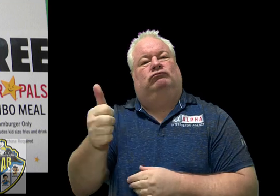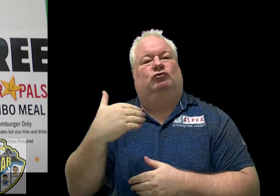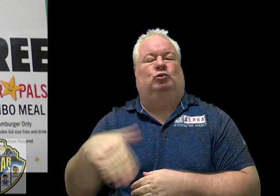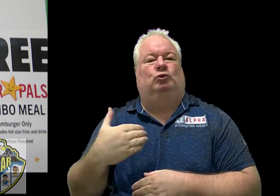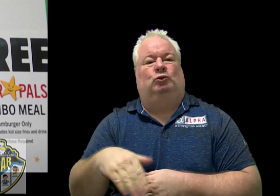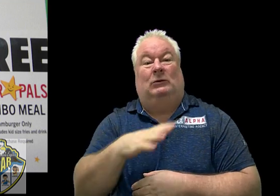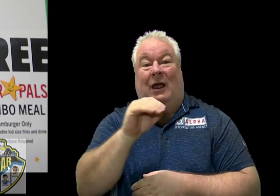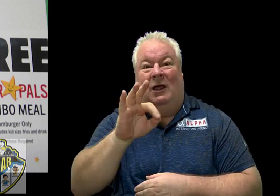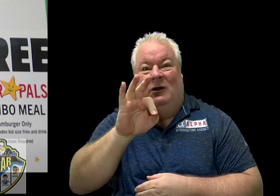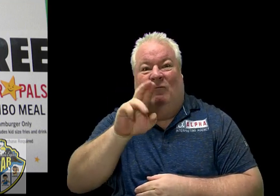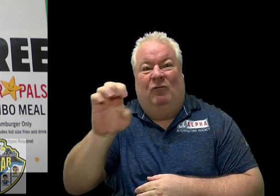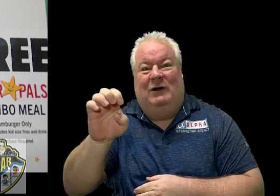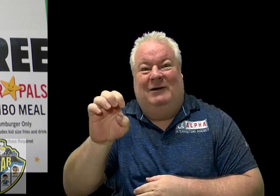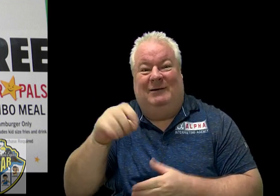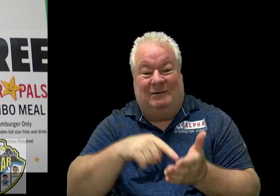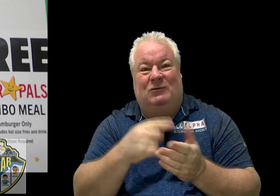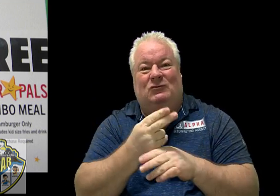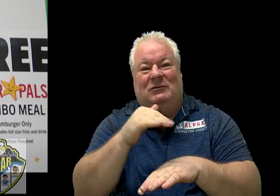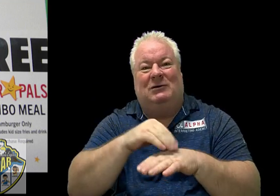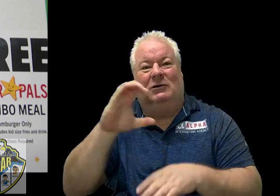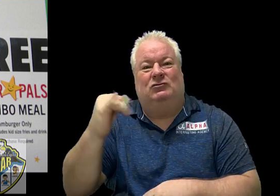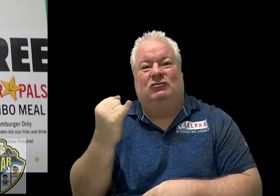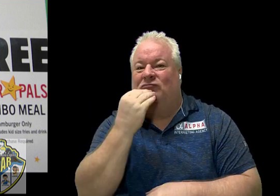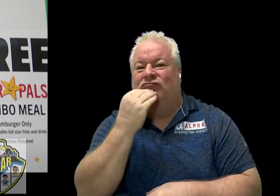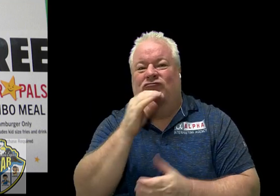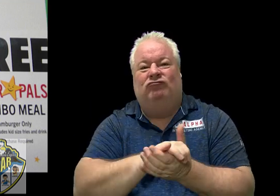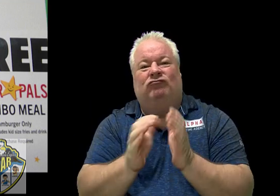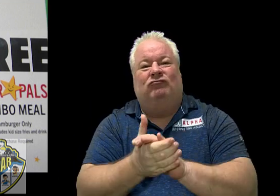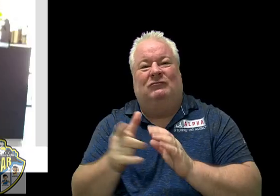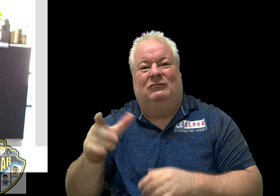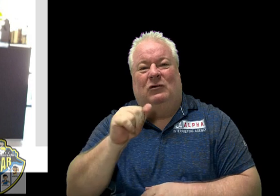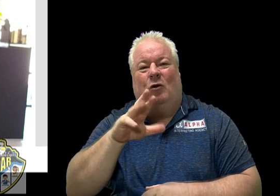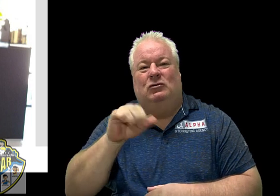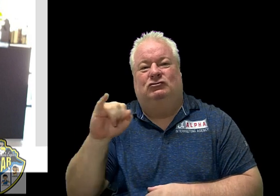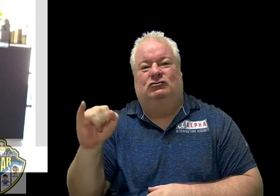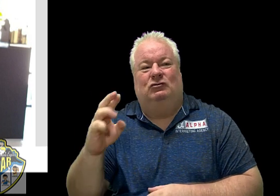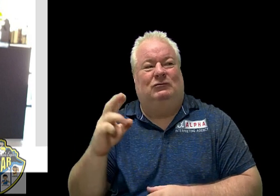free coupon to use at Carl's Jr.